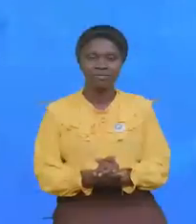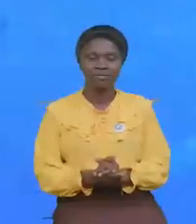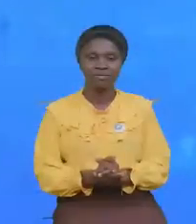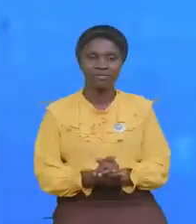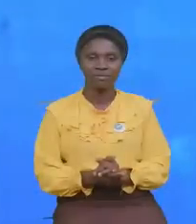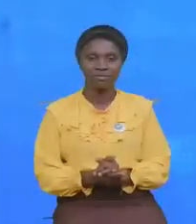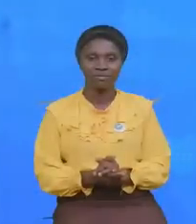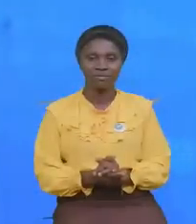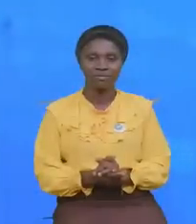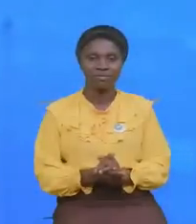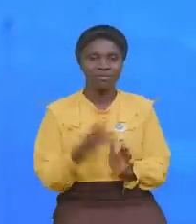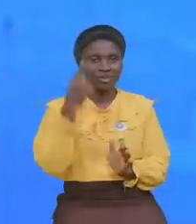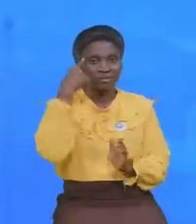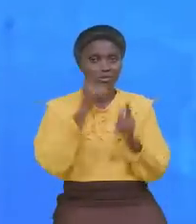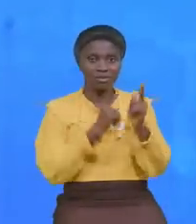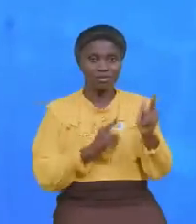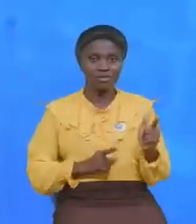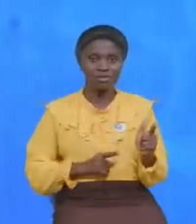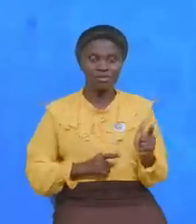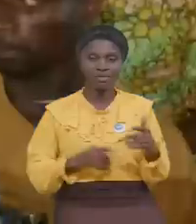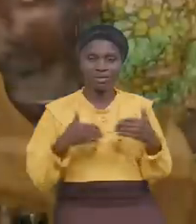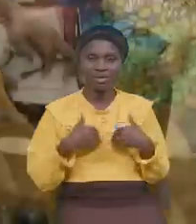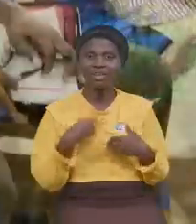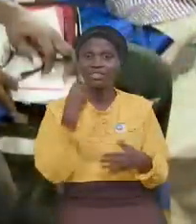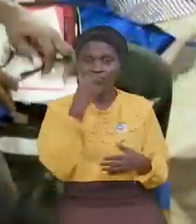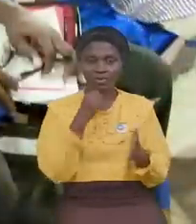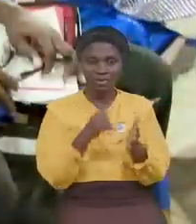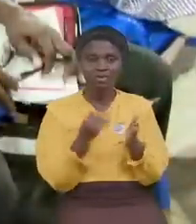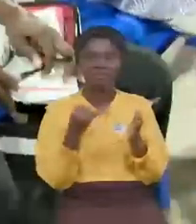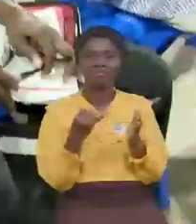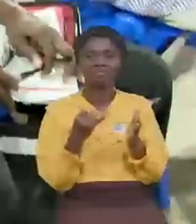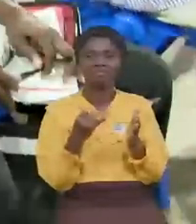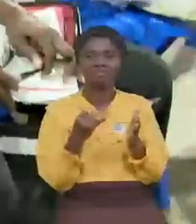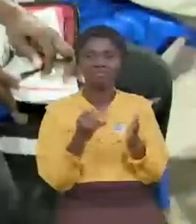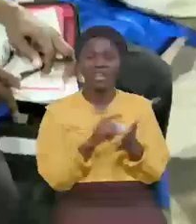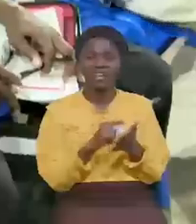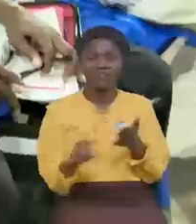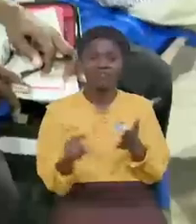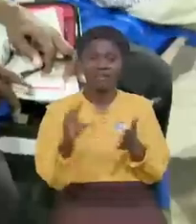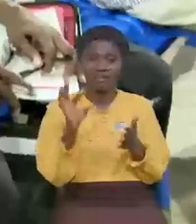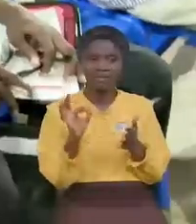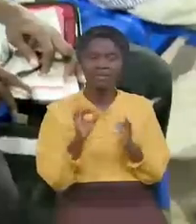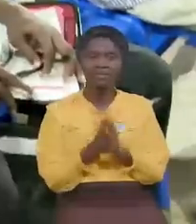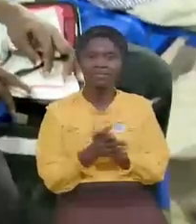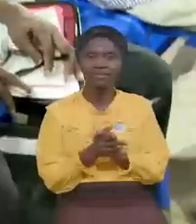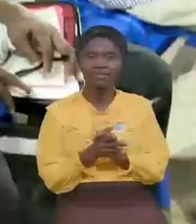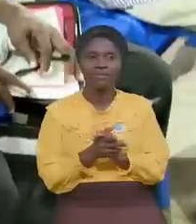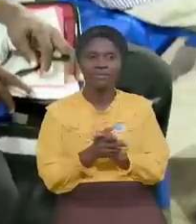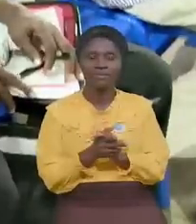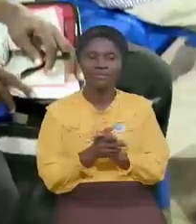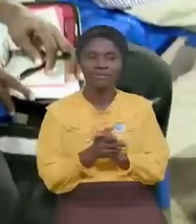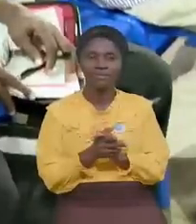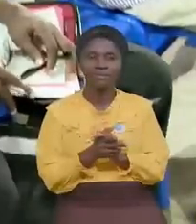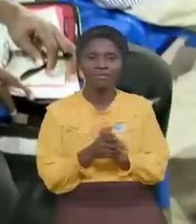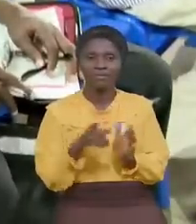For the Lord has spoken it. Look at verse 9 there. In verse 9 it